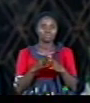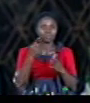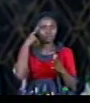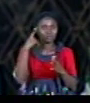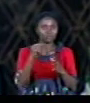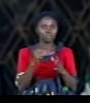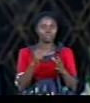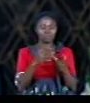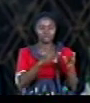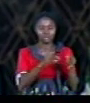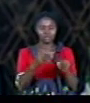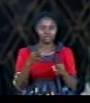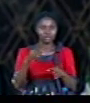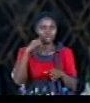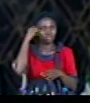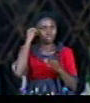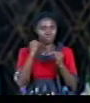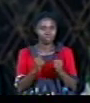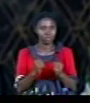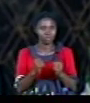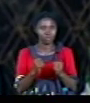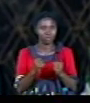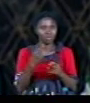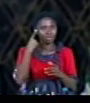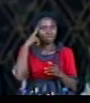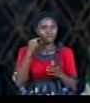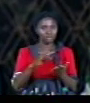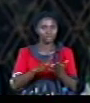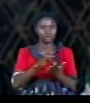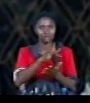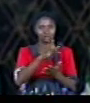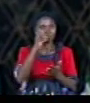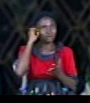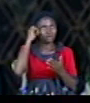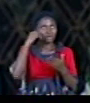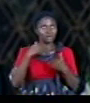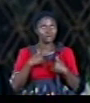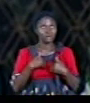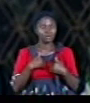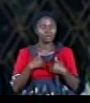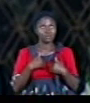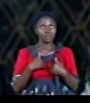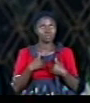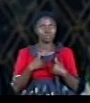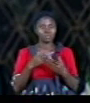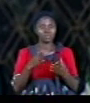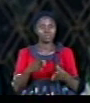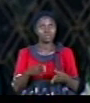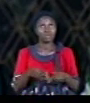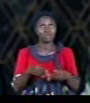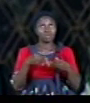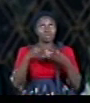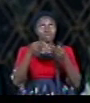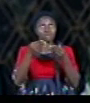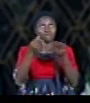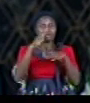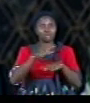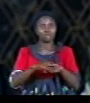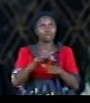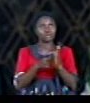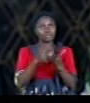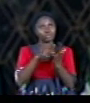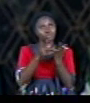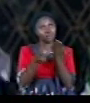power, for the glory he has bestowed on this very campground.